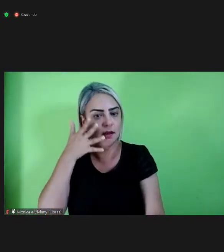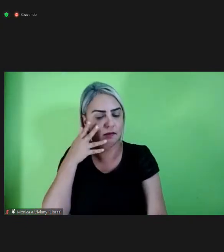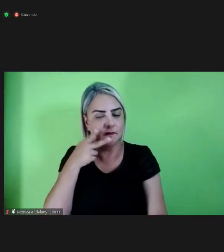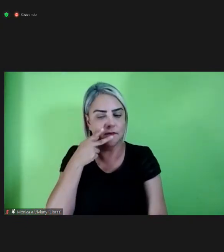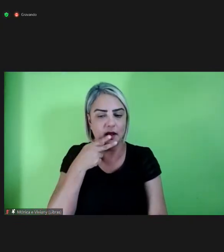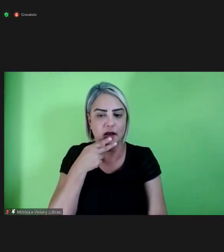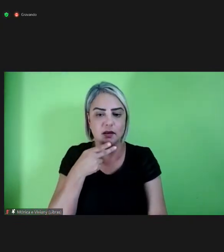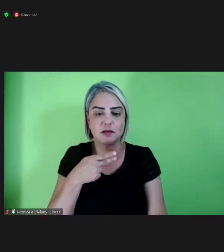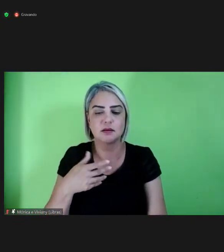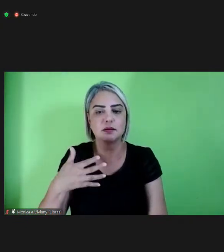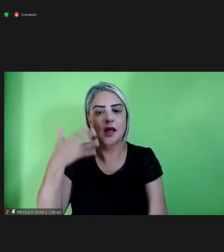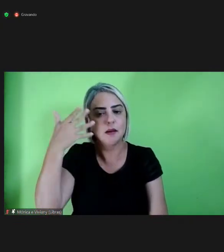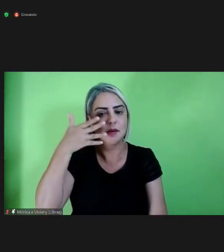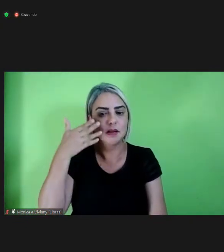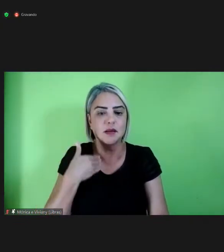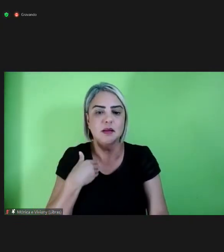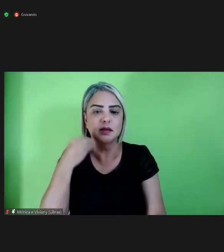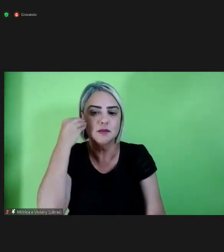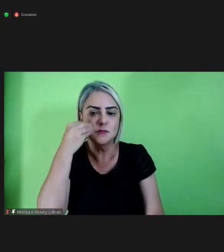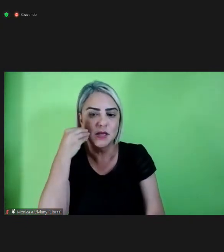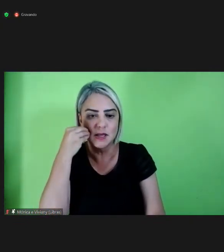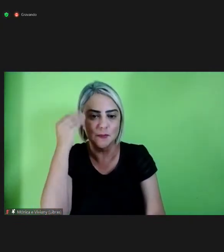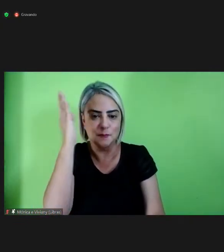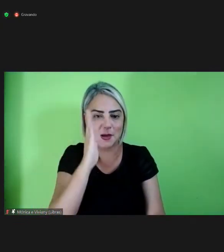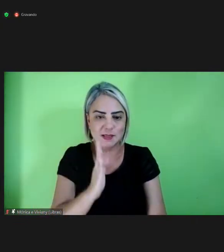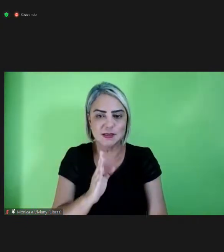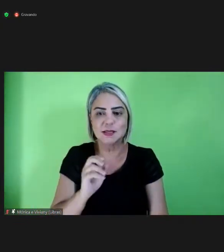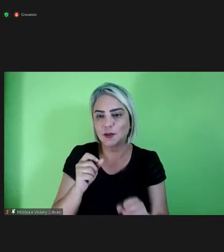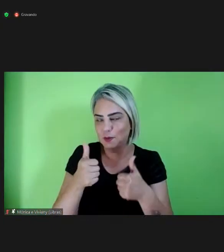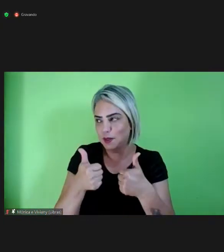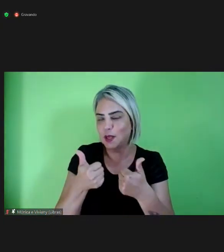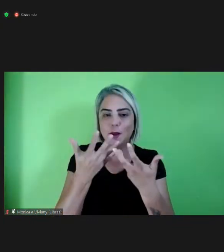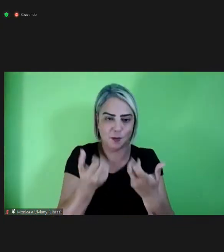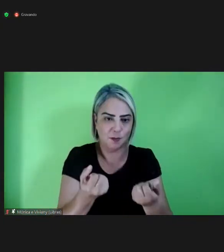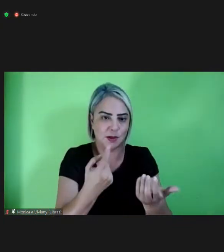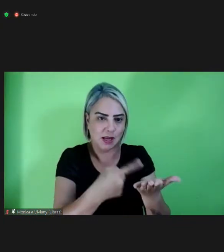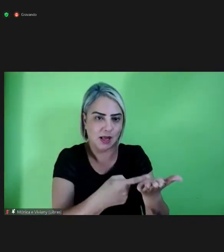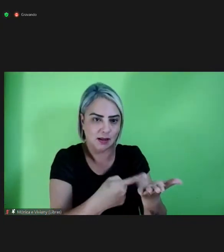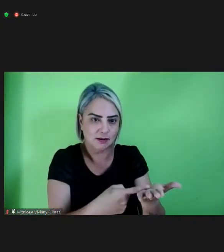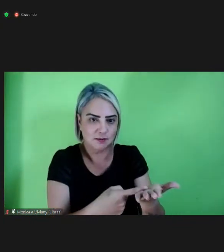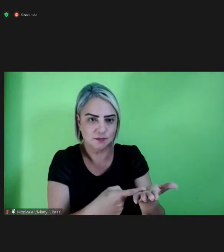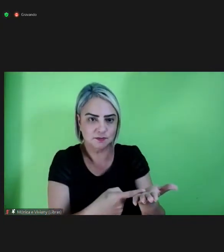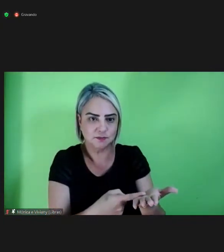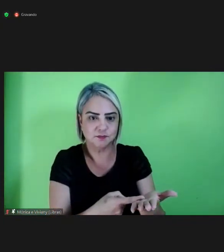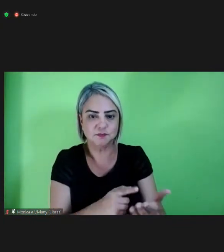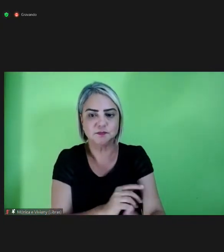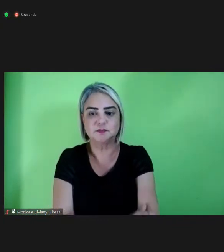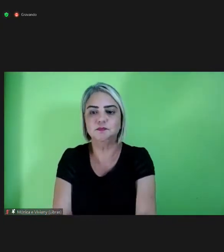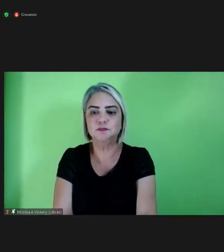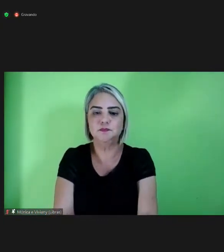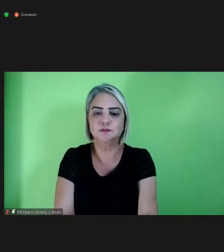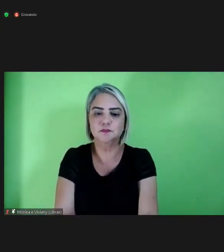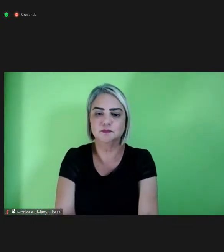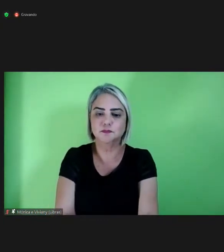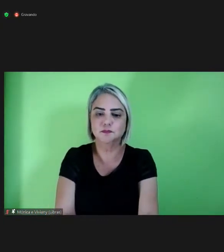we're going to bring forward the presentations, the Brazilian presentations, okay?